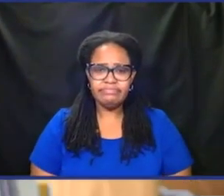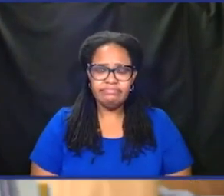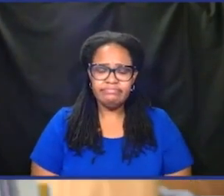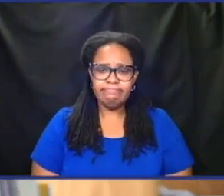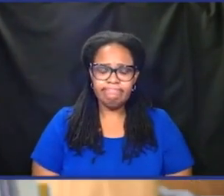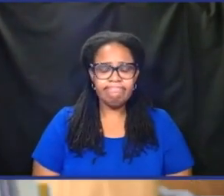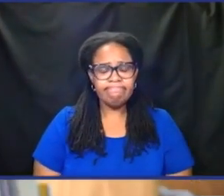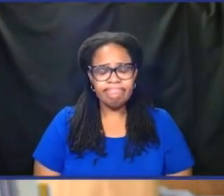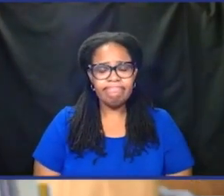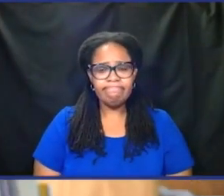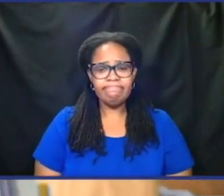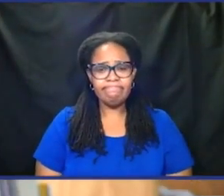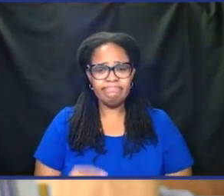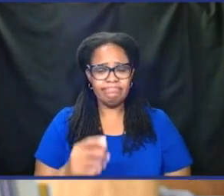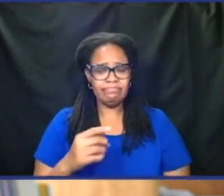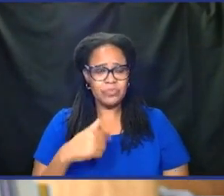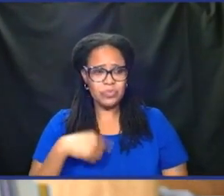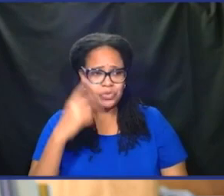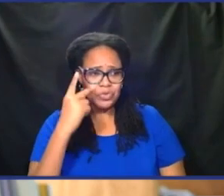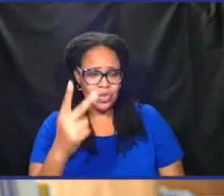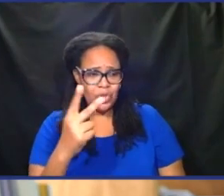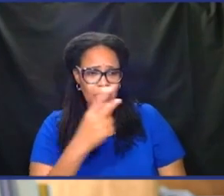And then we saw patients still